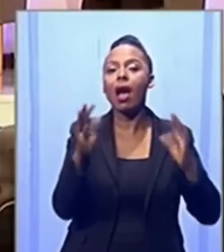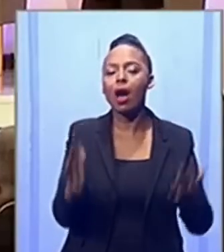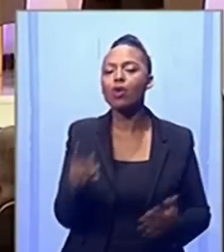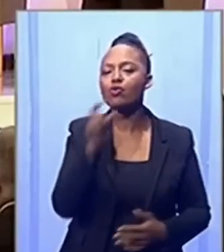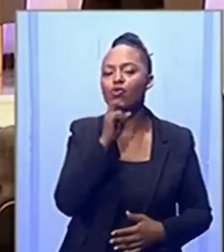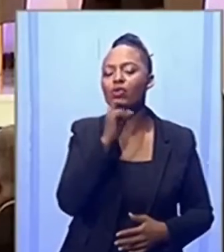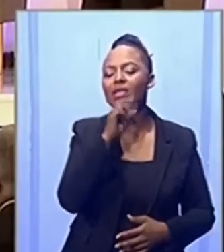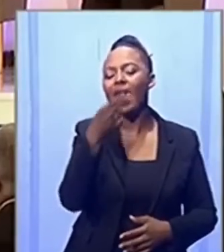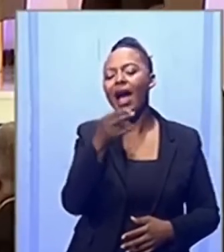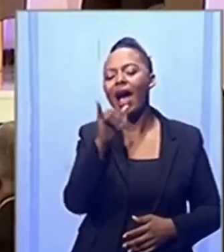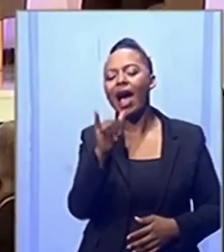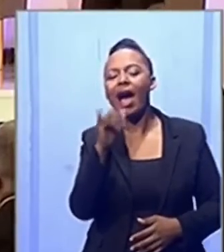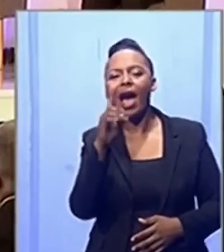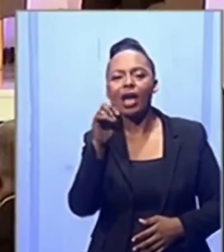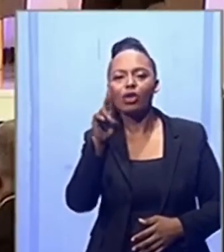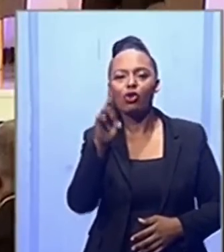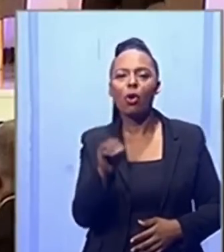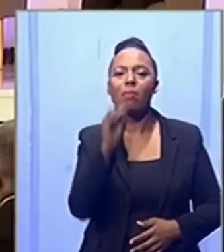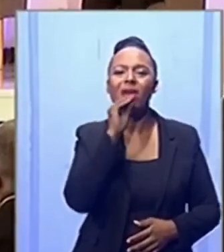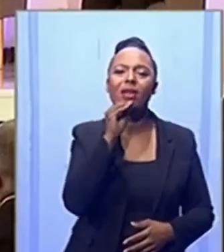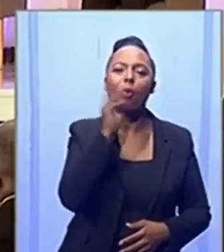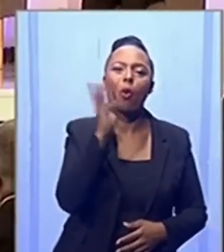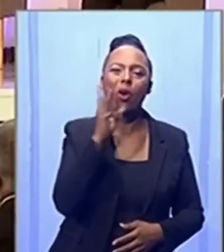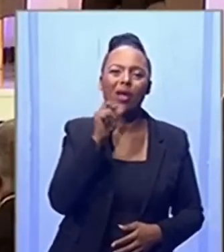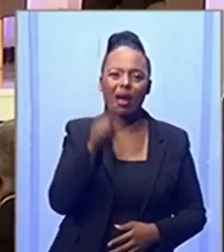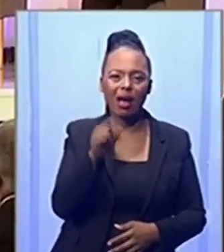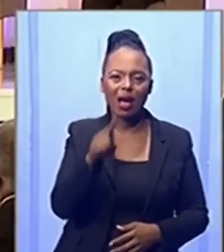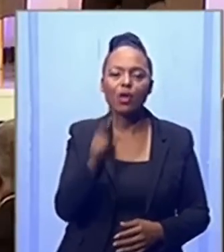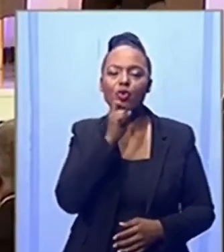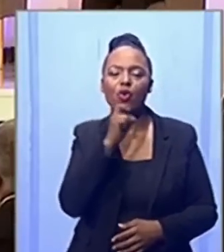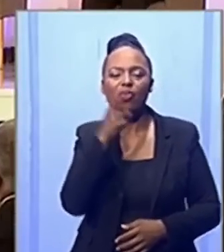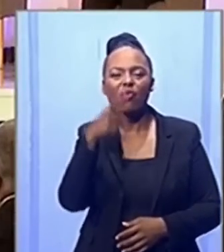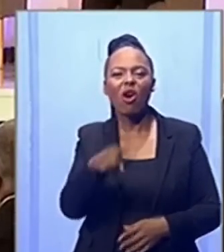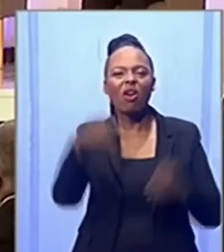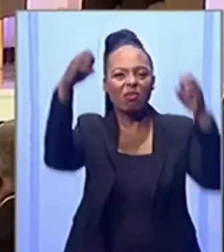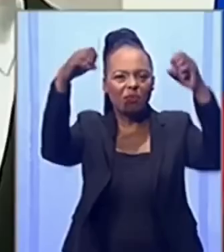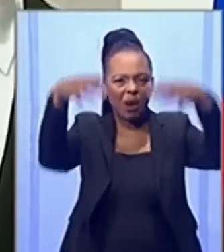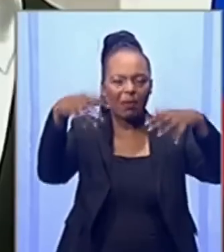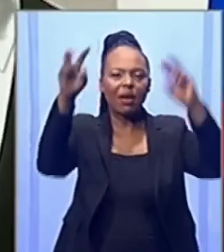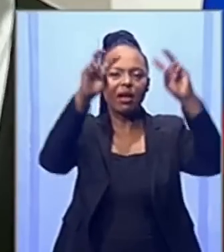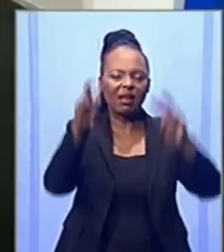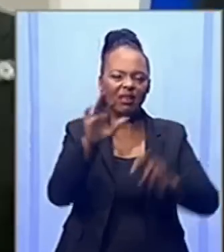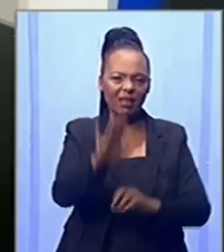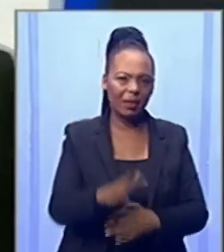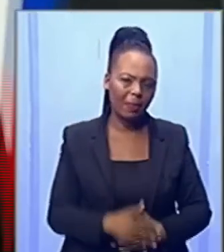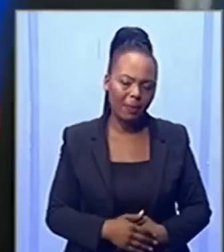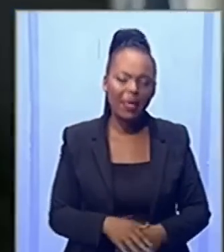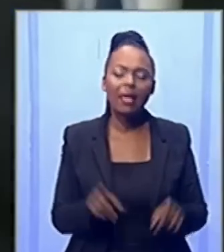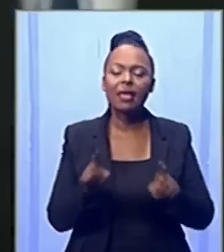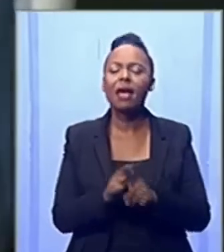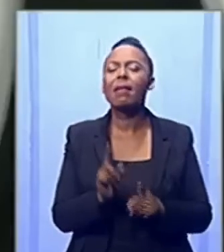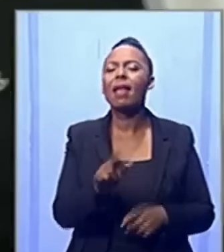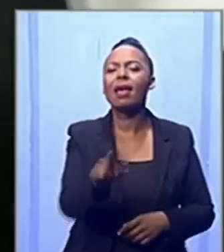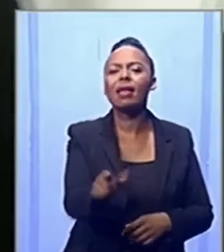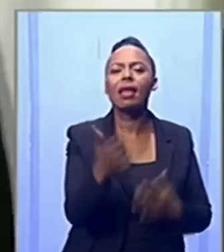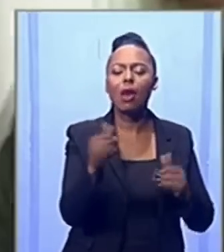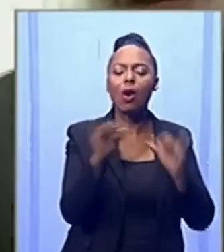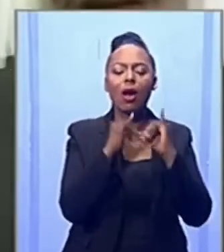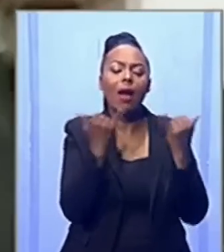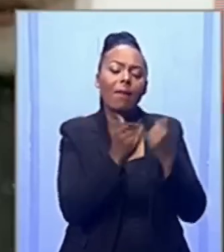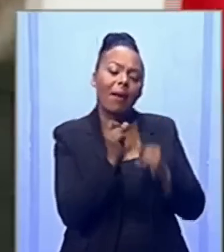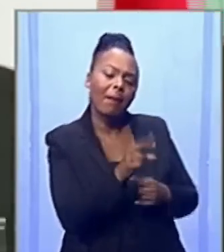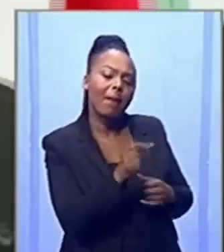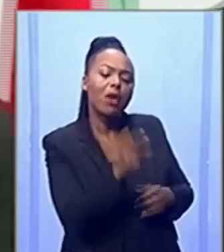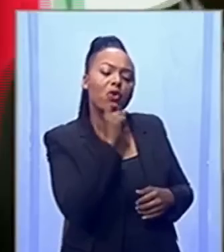mme o na le batho ba ferelang ba ngongorega gore e irile ka morago wa gore company eo e